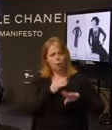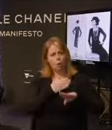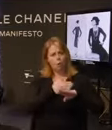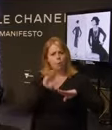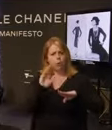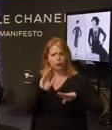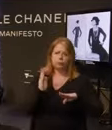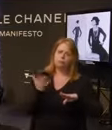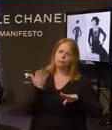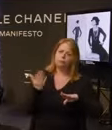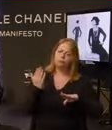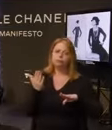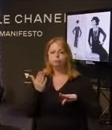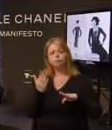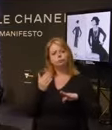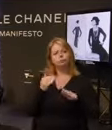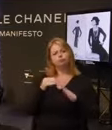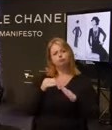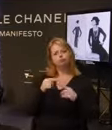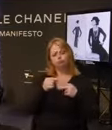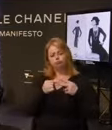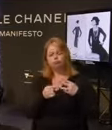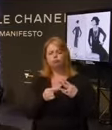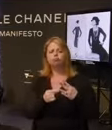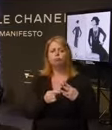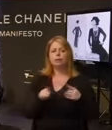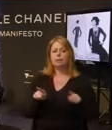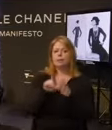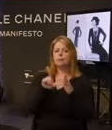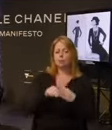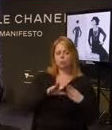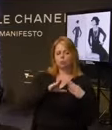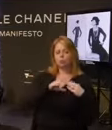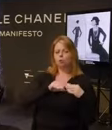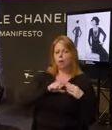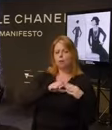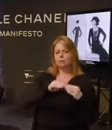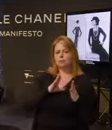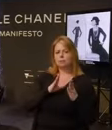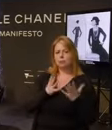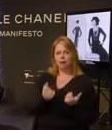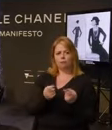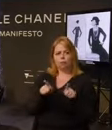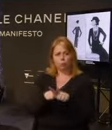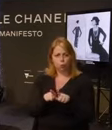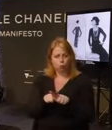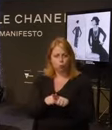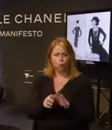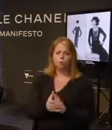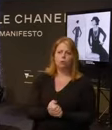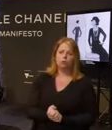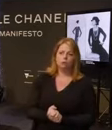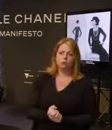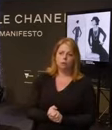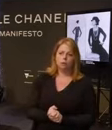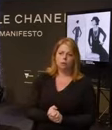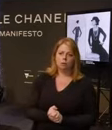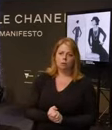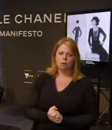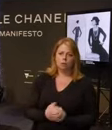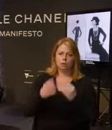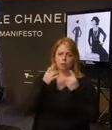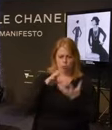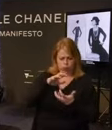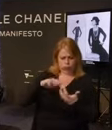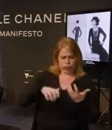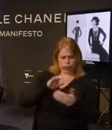modernist tenets, and yet it's got that romanticism too, which I just think shows, the